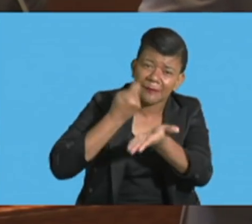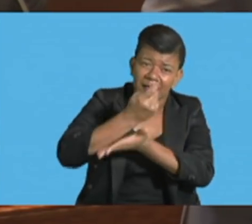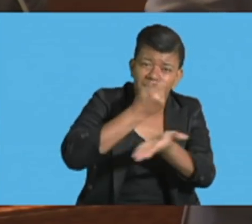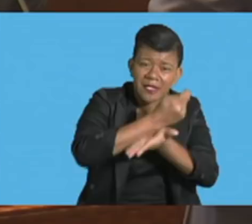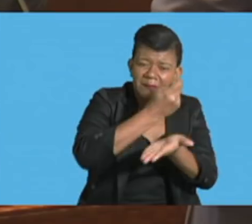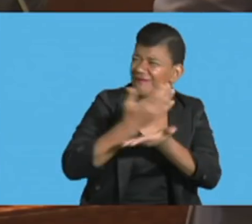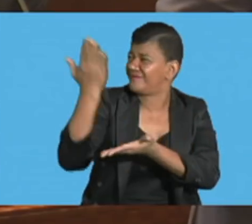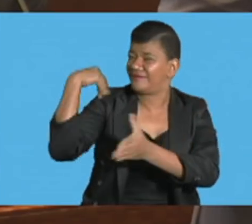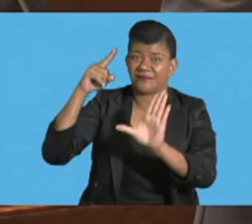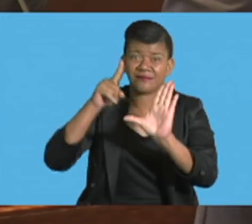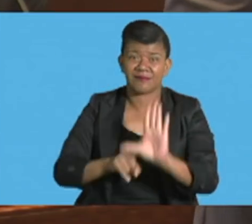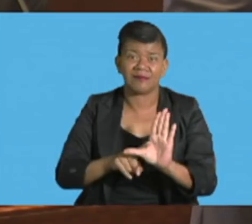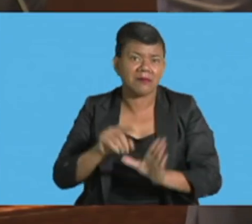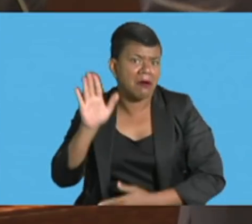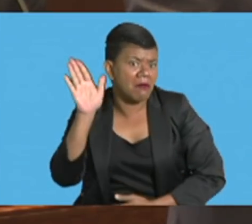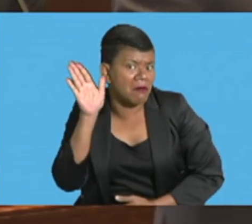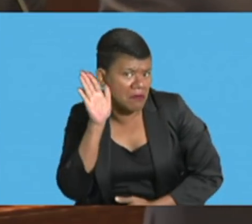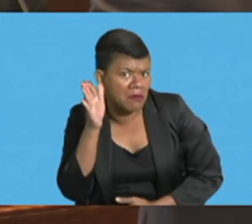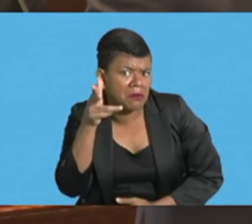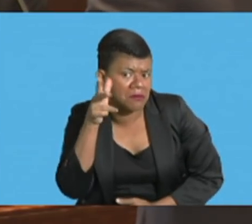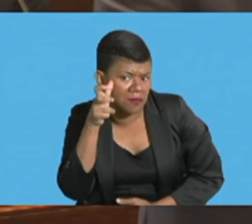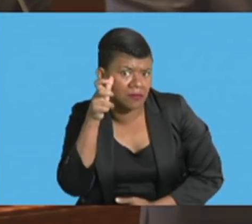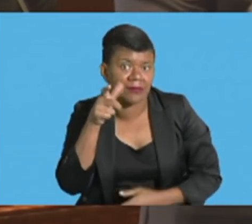on the fact that he was a changed man,